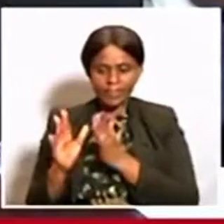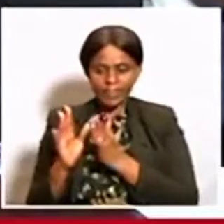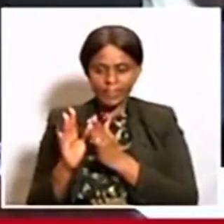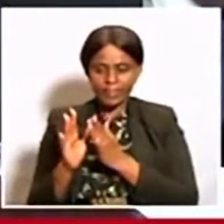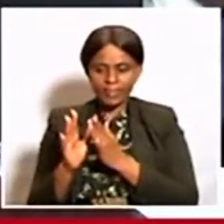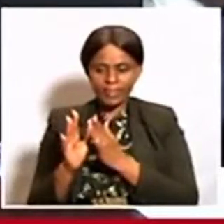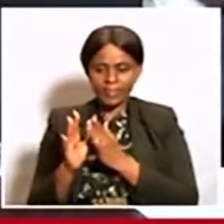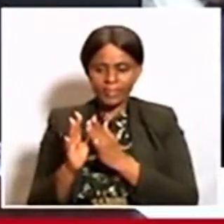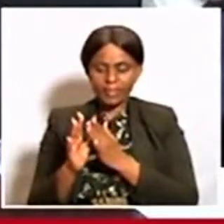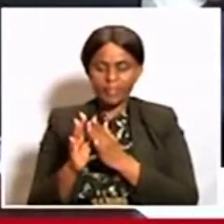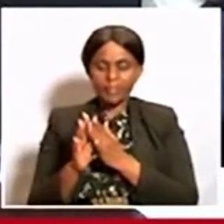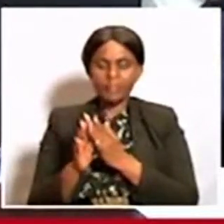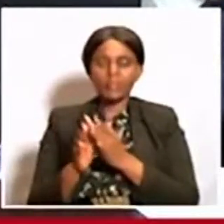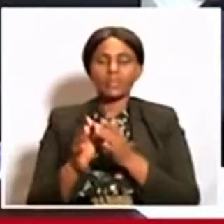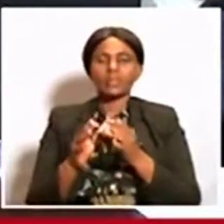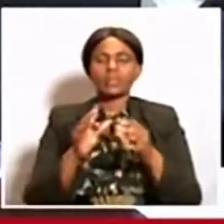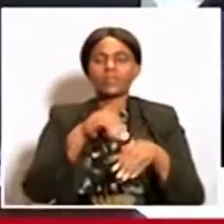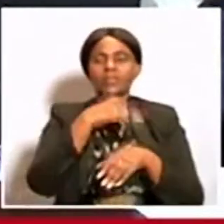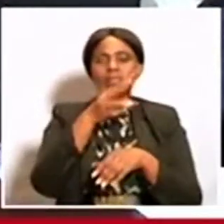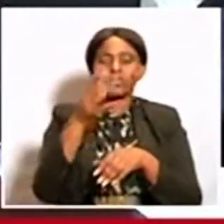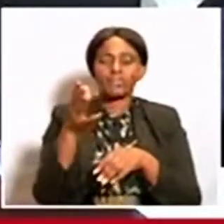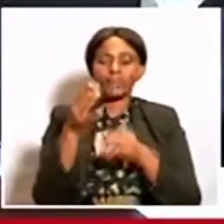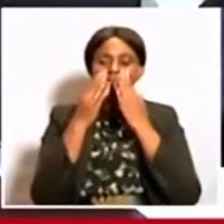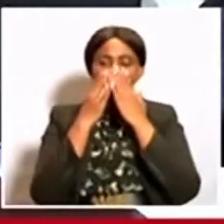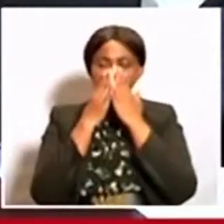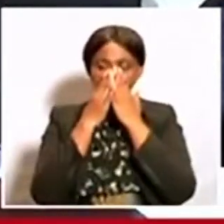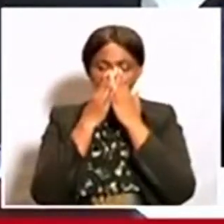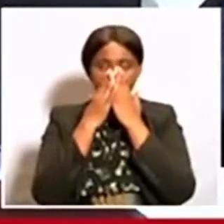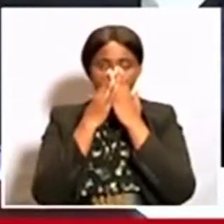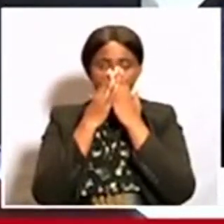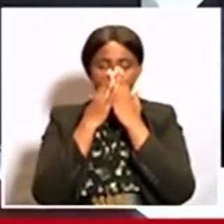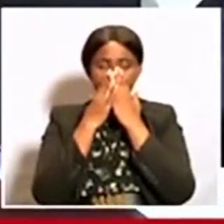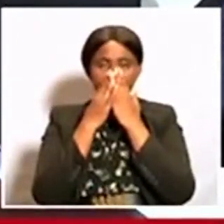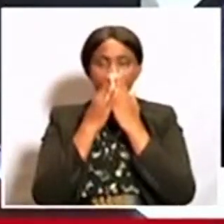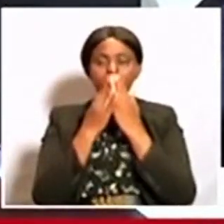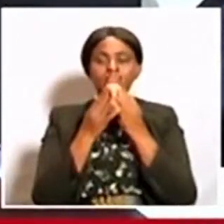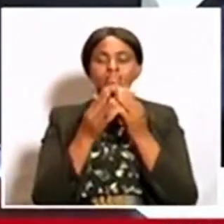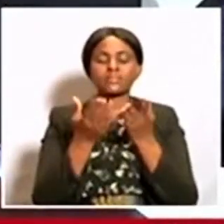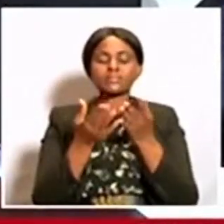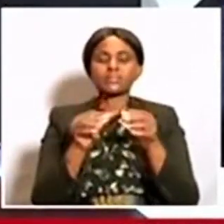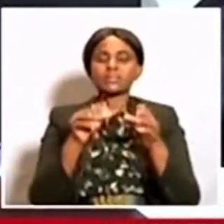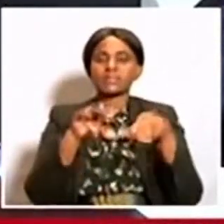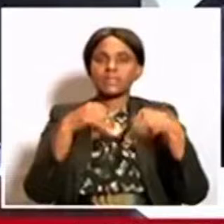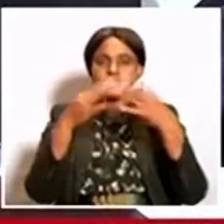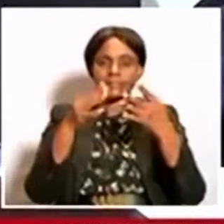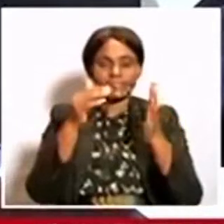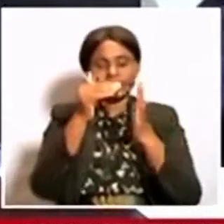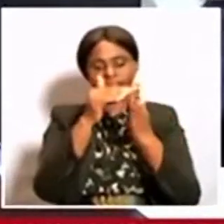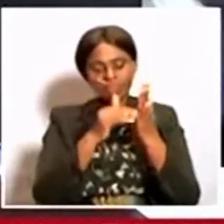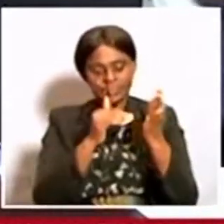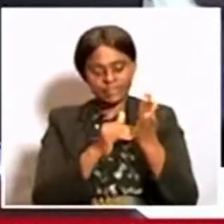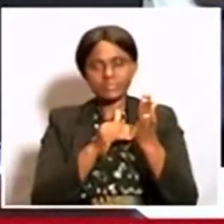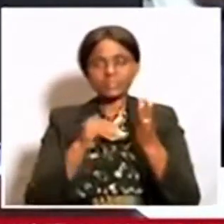dispense the CDF quarterly. Furthermore, Chair, the guidance on the soft loan component delayed to come